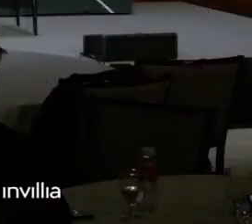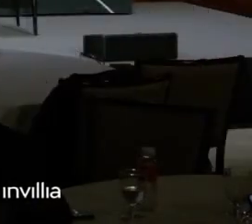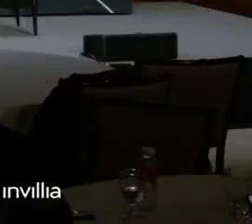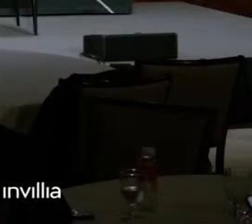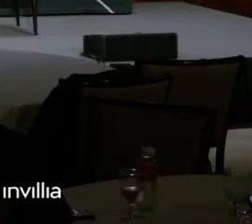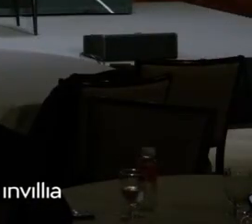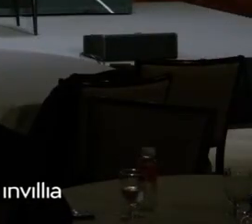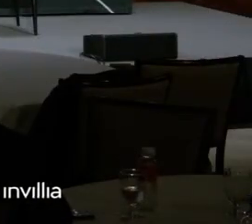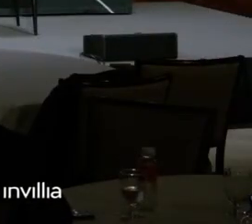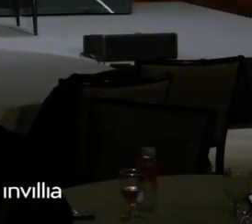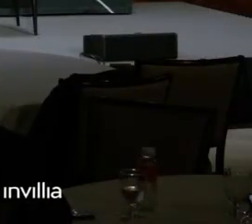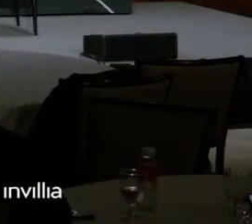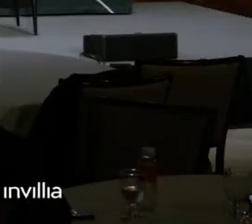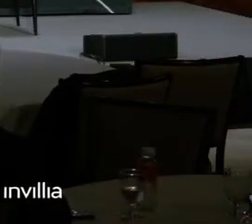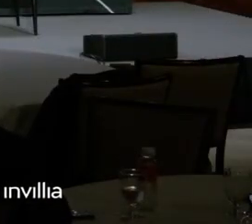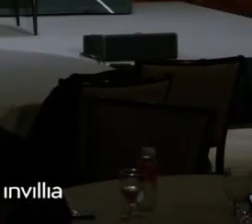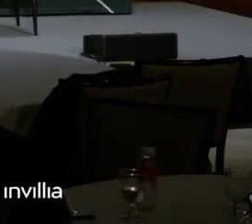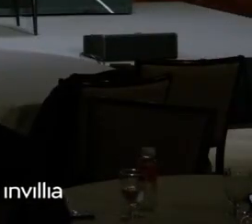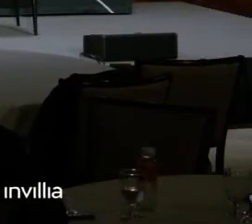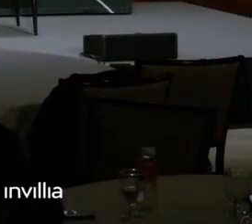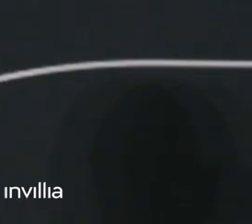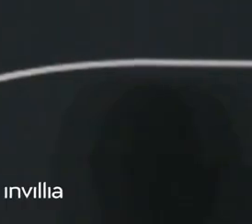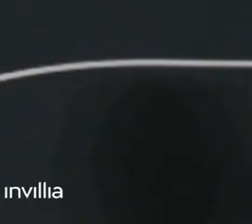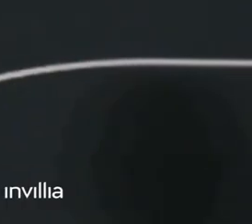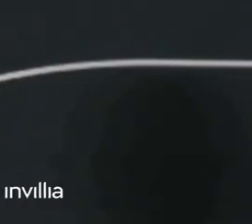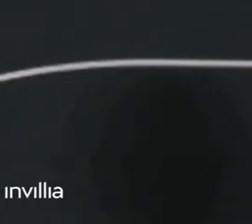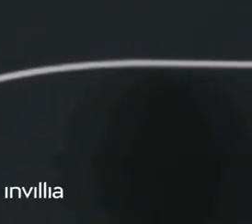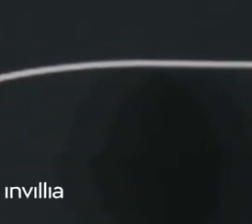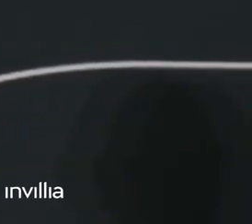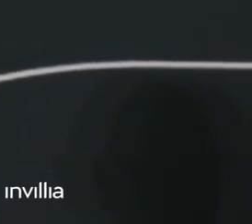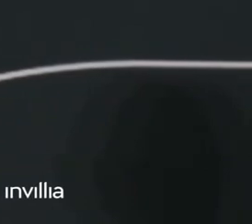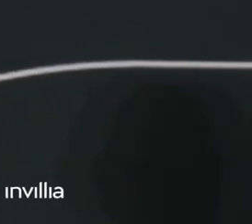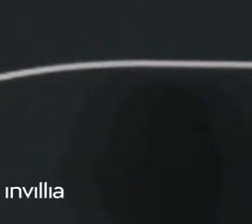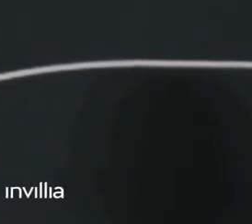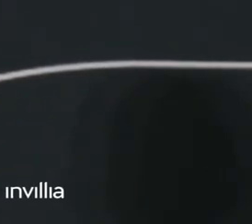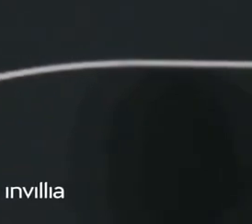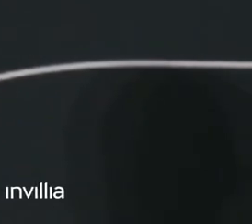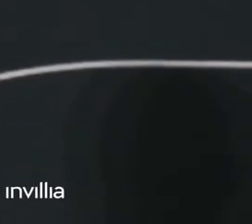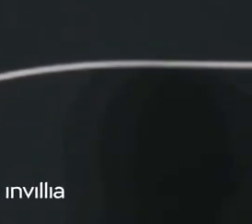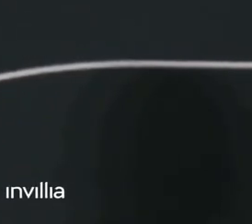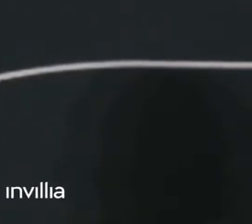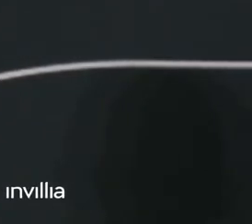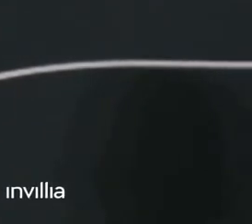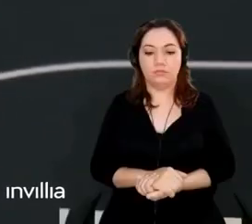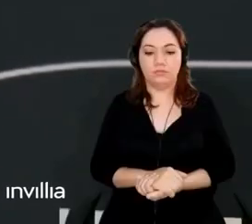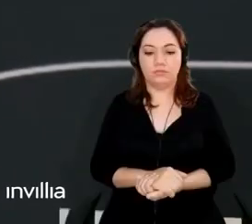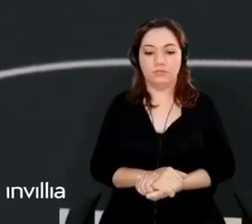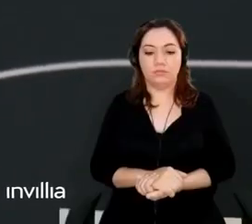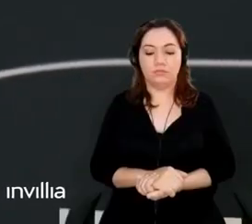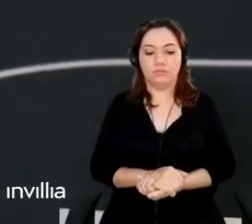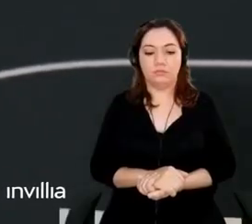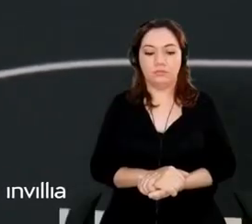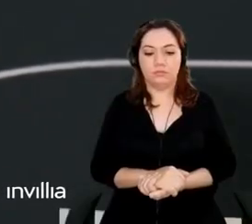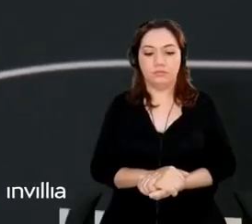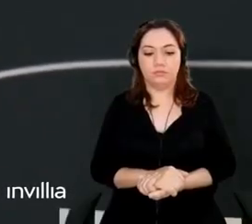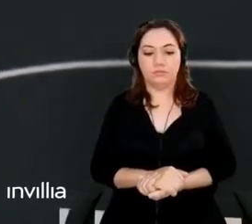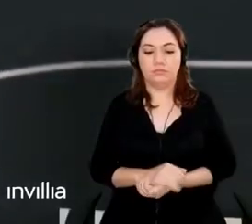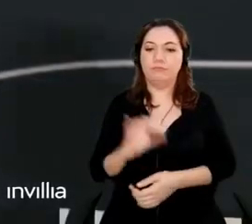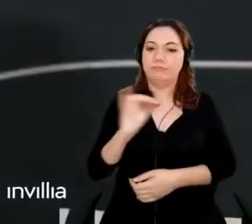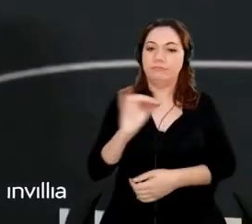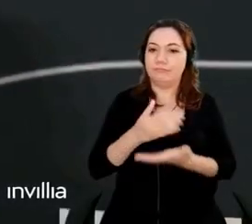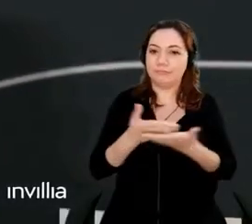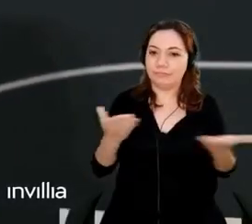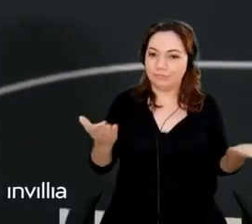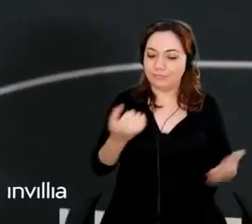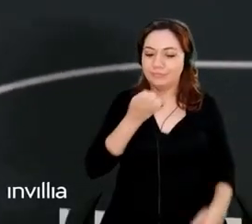I would like to invite you now to continue our journey. And we will go through